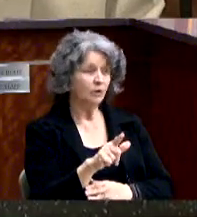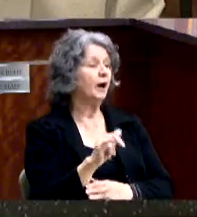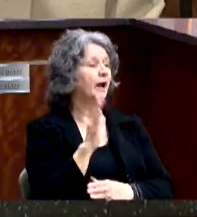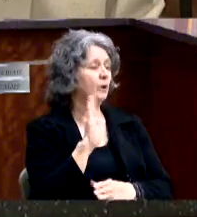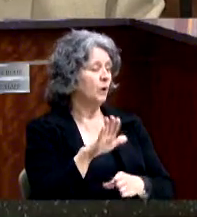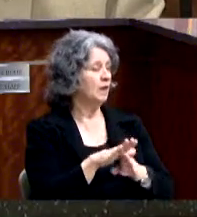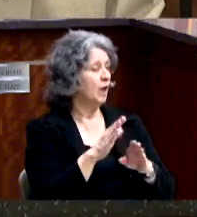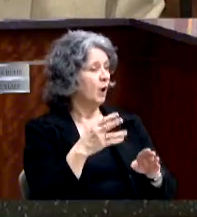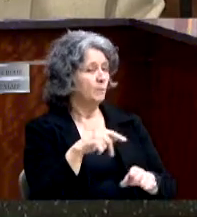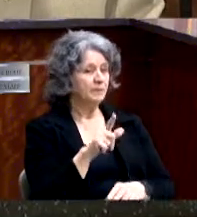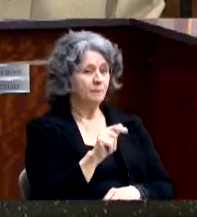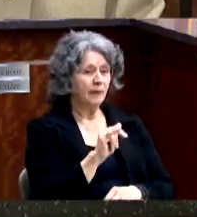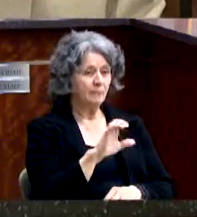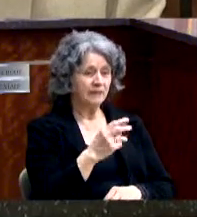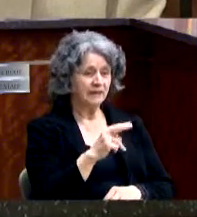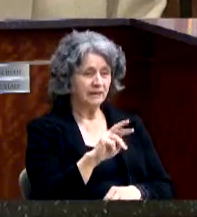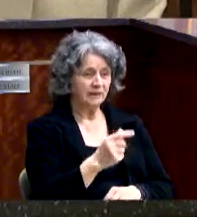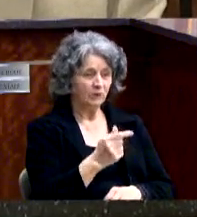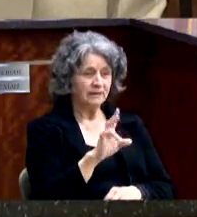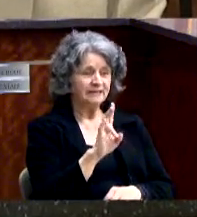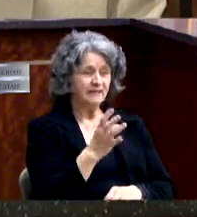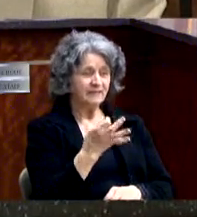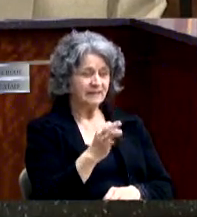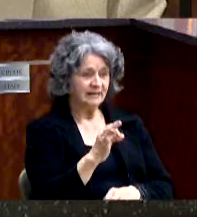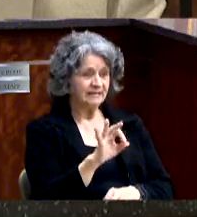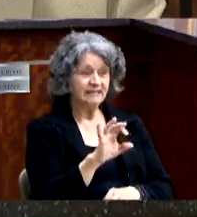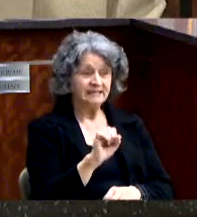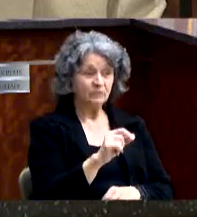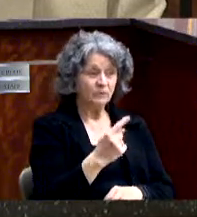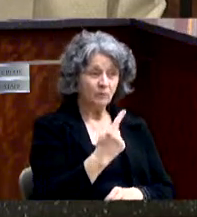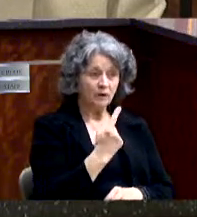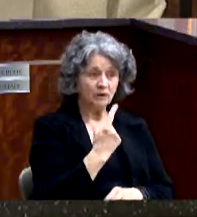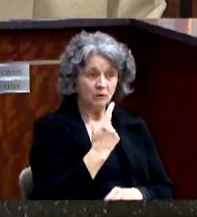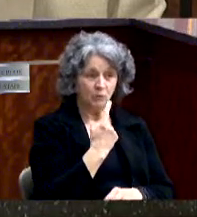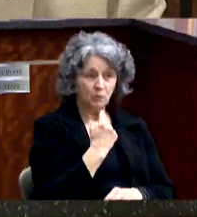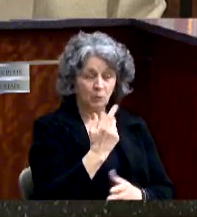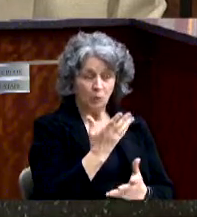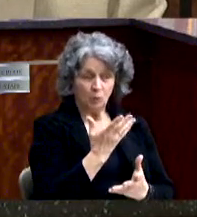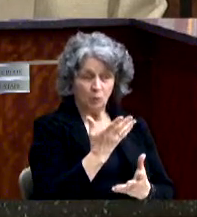public hearing at 7:19. Is there anyone wishing to speak?